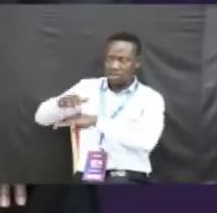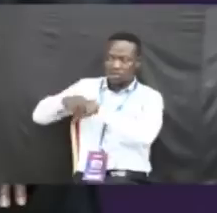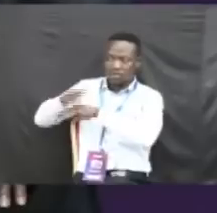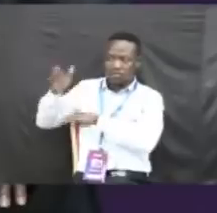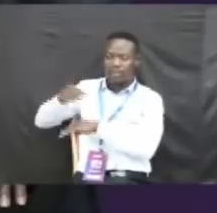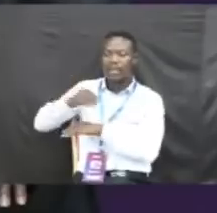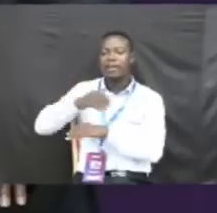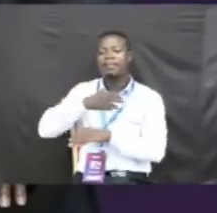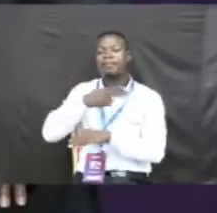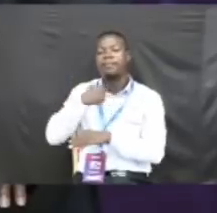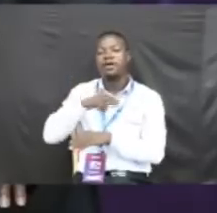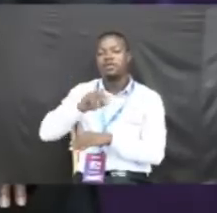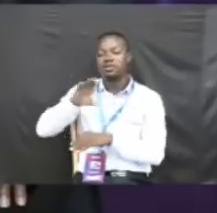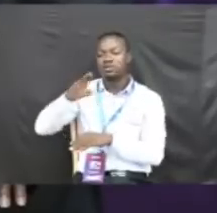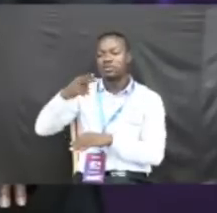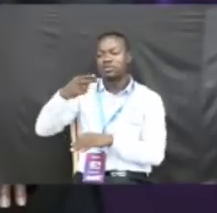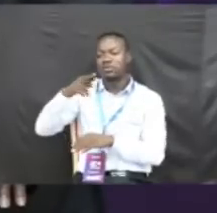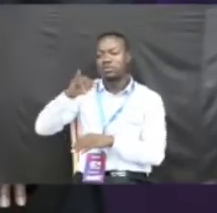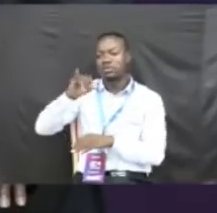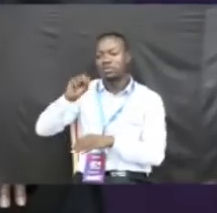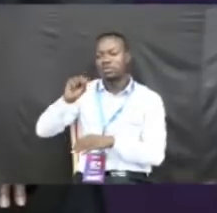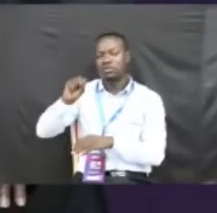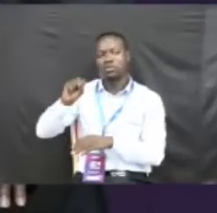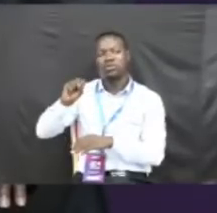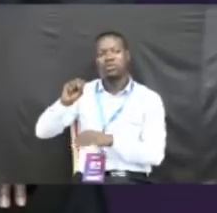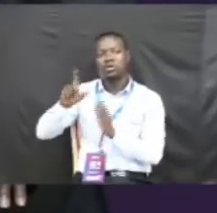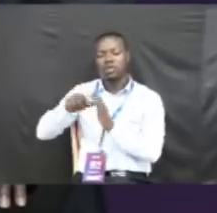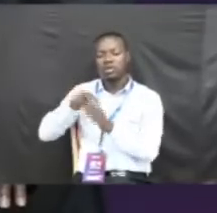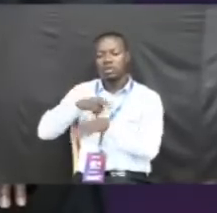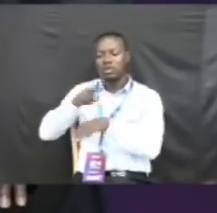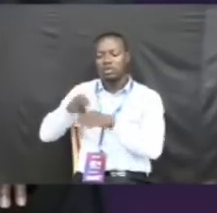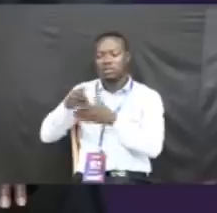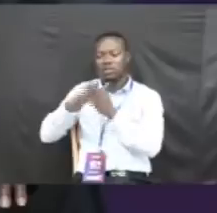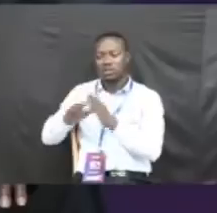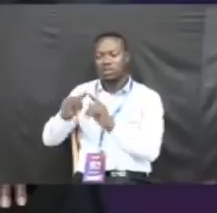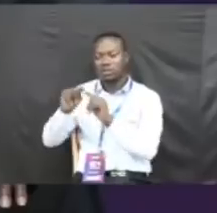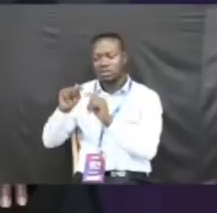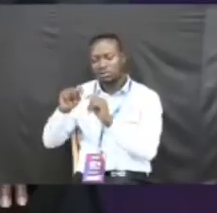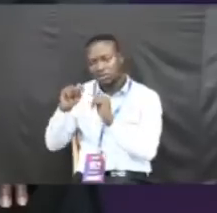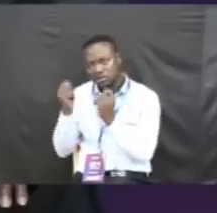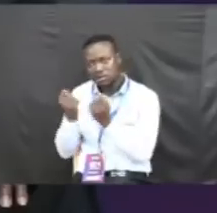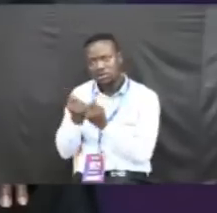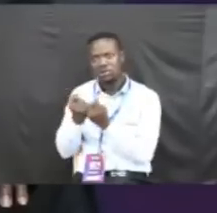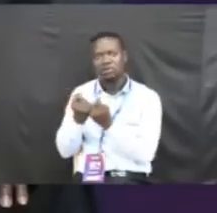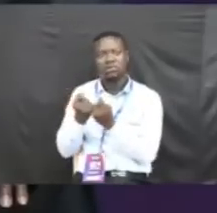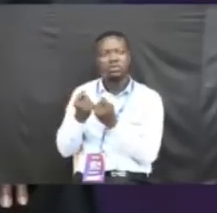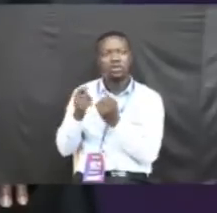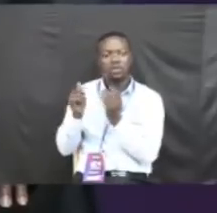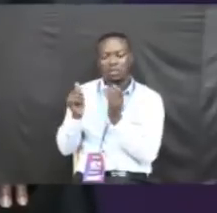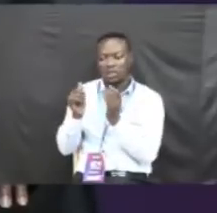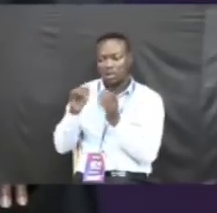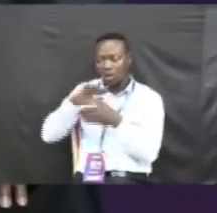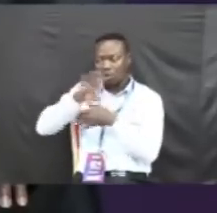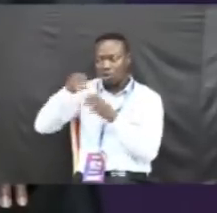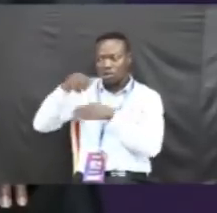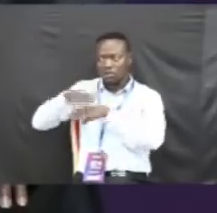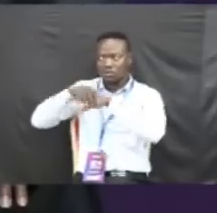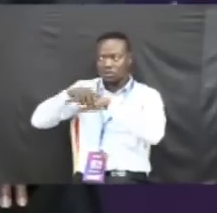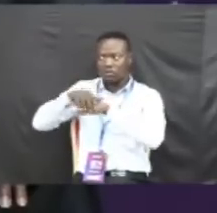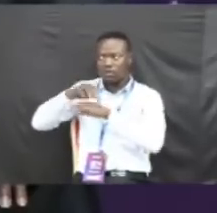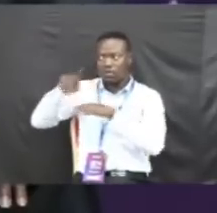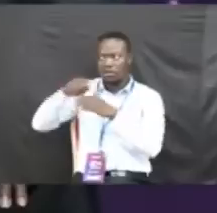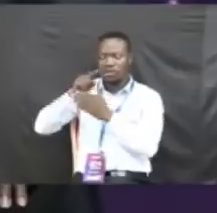Pastor Chris Cartwright, the national leadership team, and our elim conference, which meets in the United Kingdom next